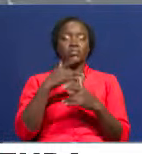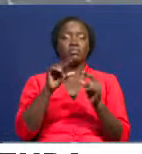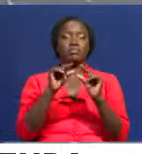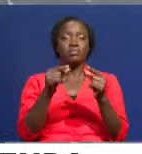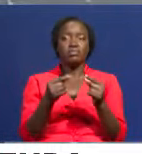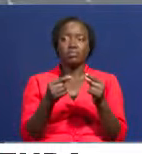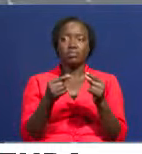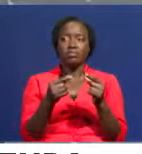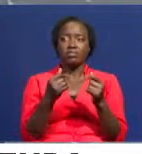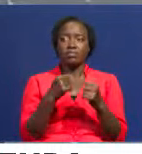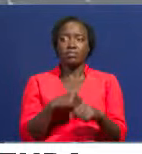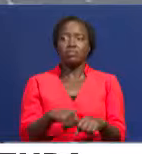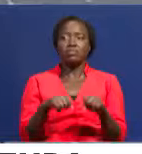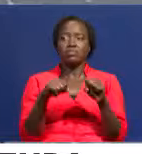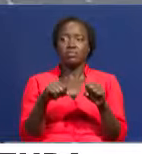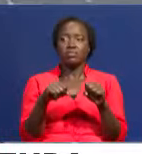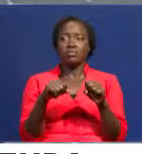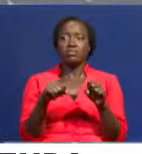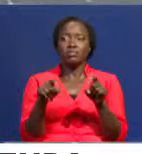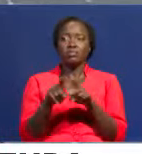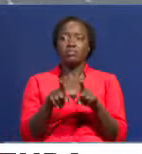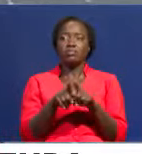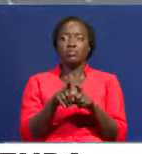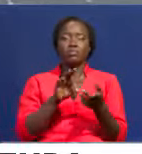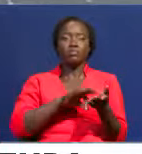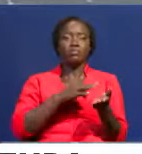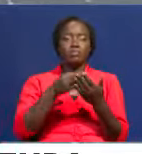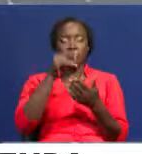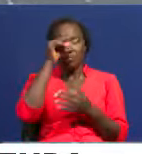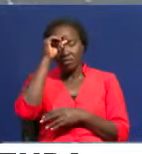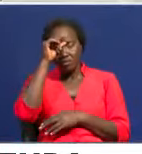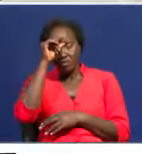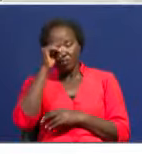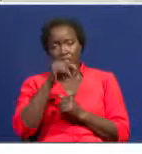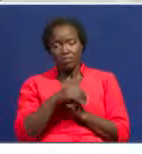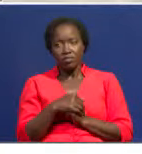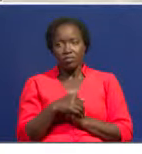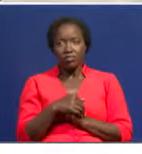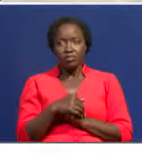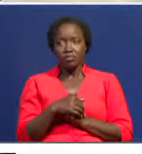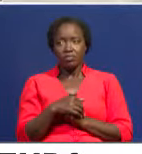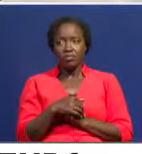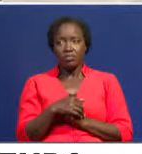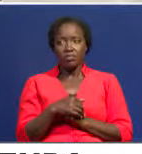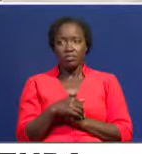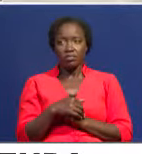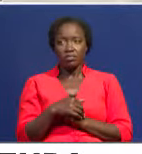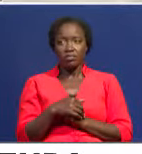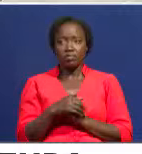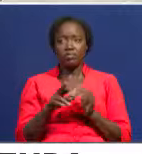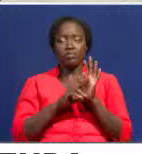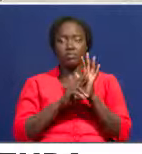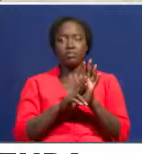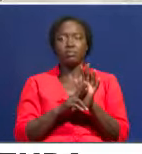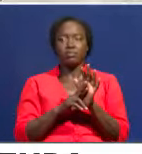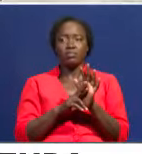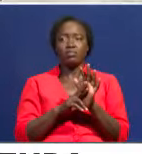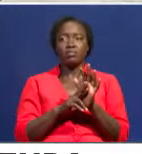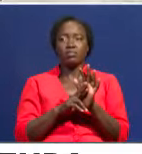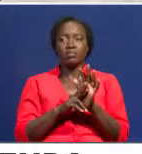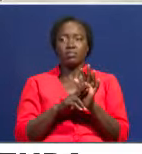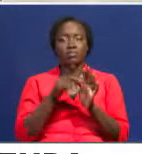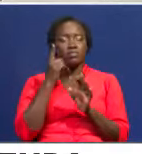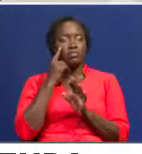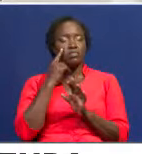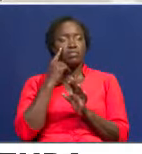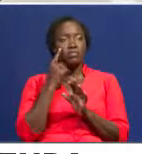our constitution, can be able to even get funding from the government, to even get, you know, representation. We have